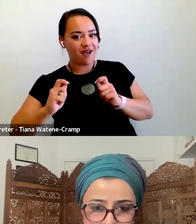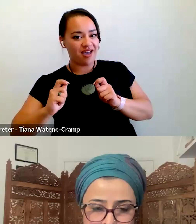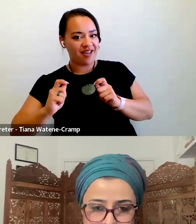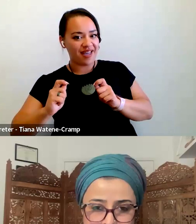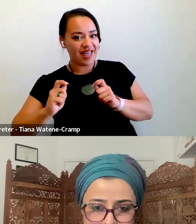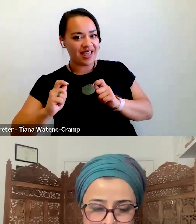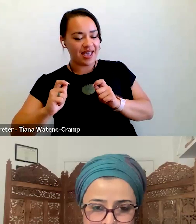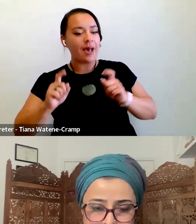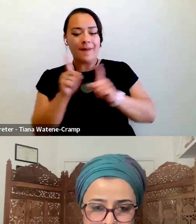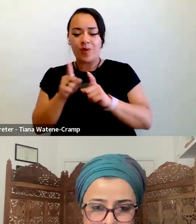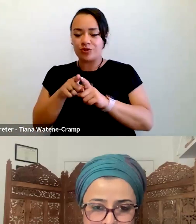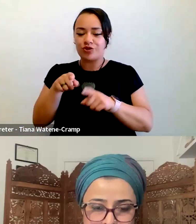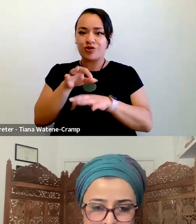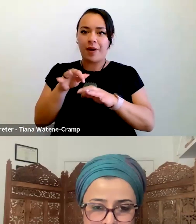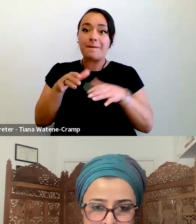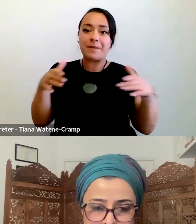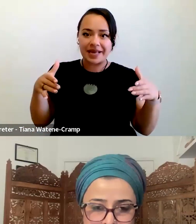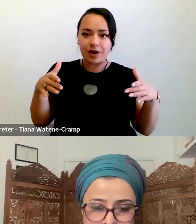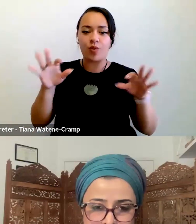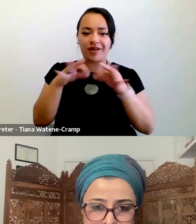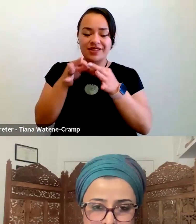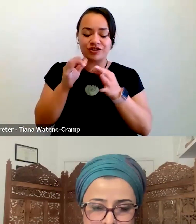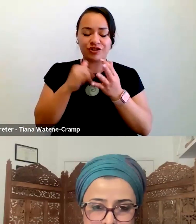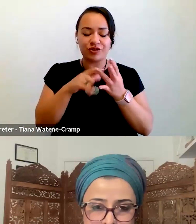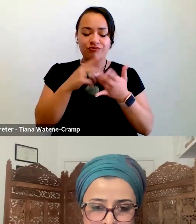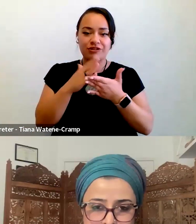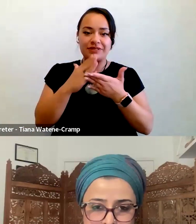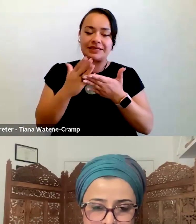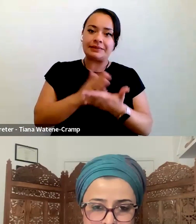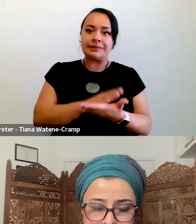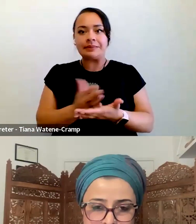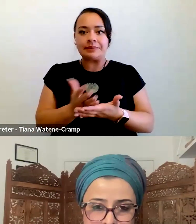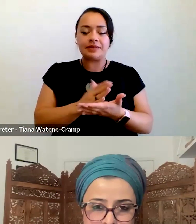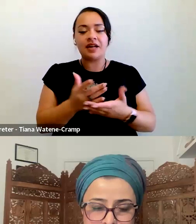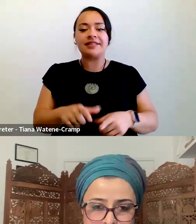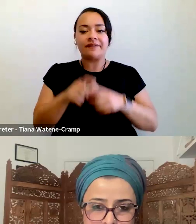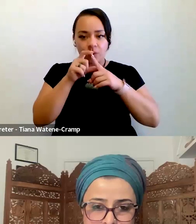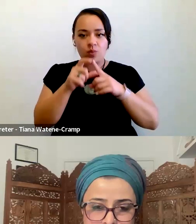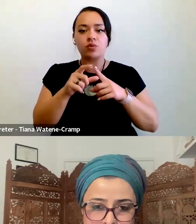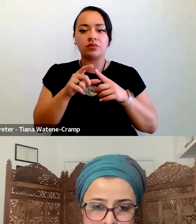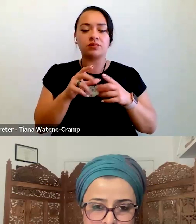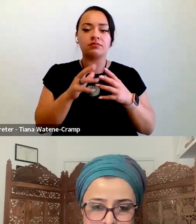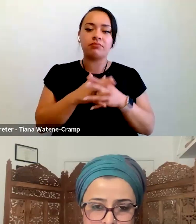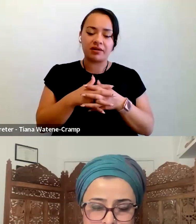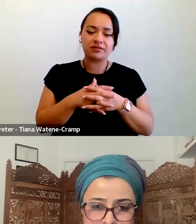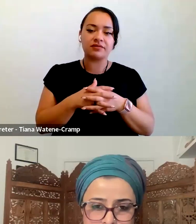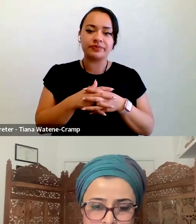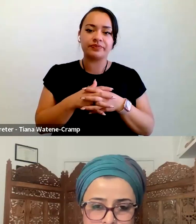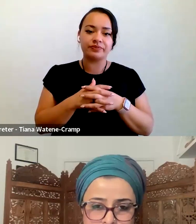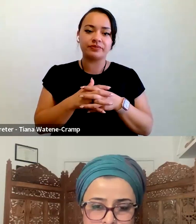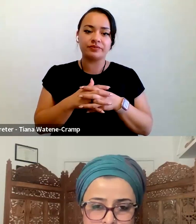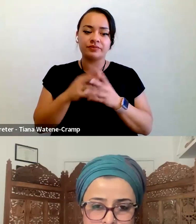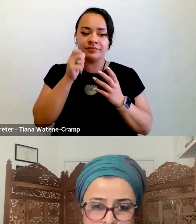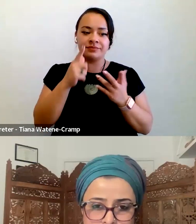a huge organization. Like, it's so, it is really difficult and hard, but definitely, you know, there's so